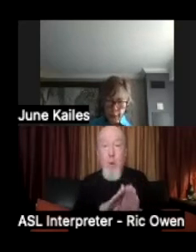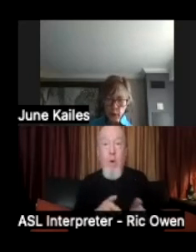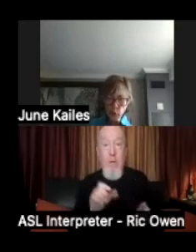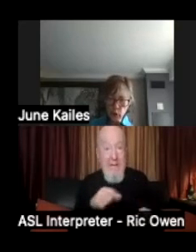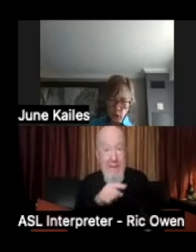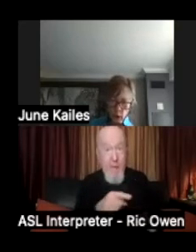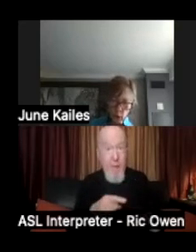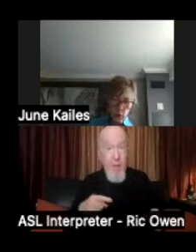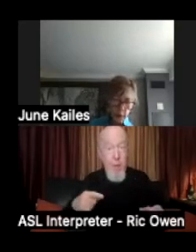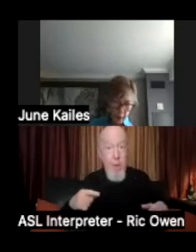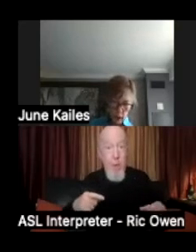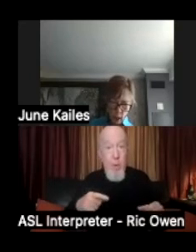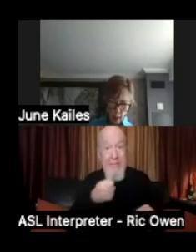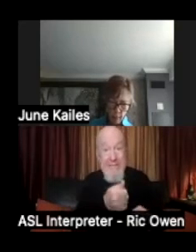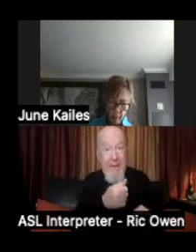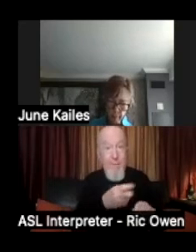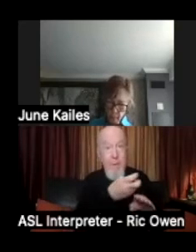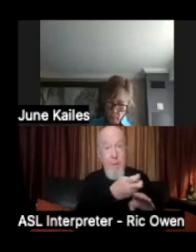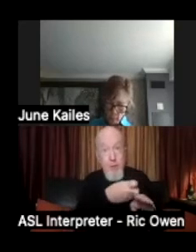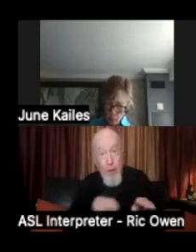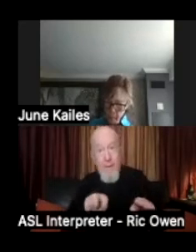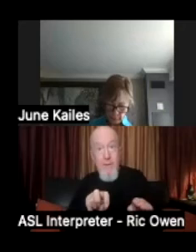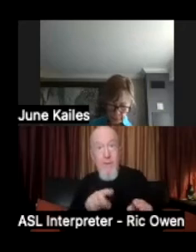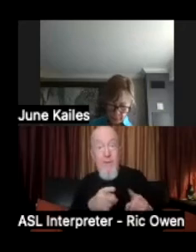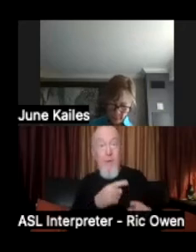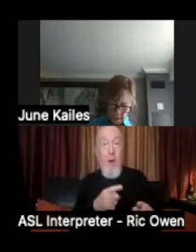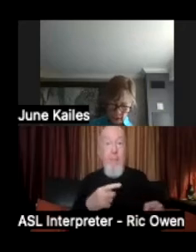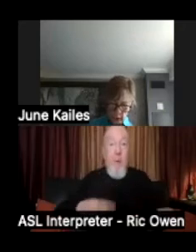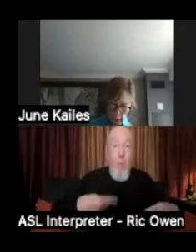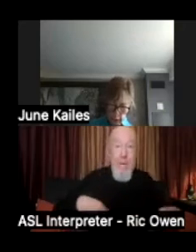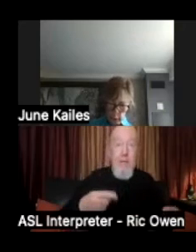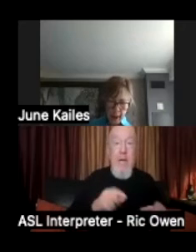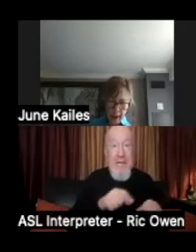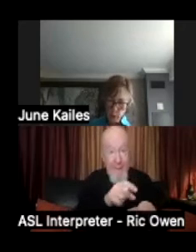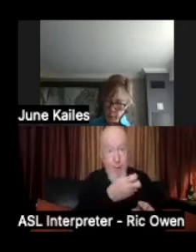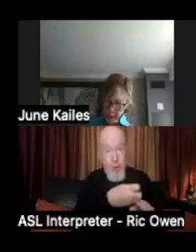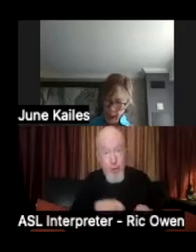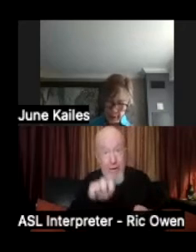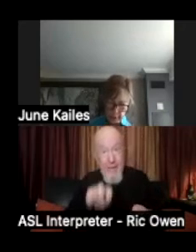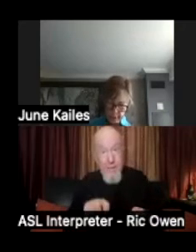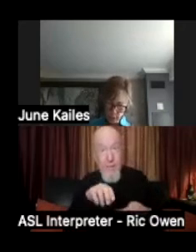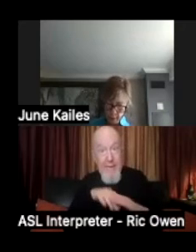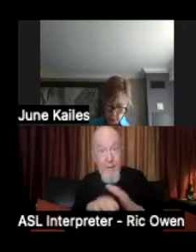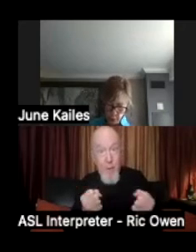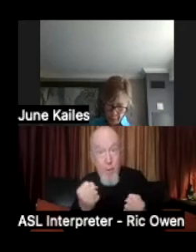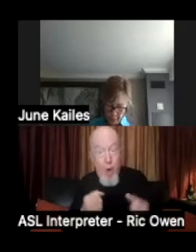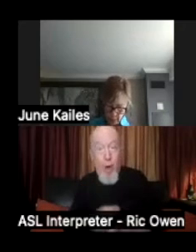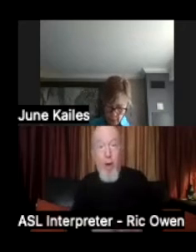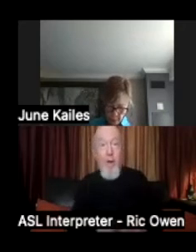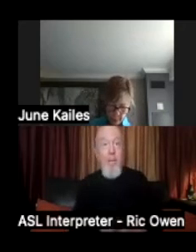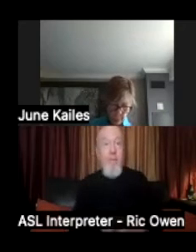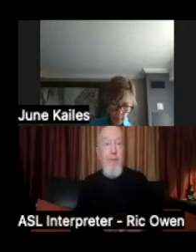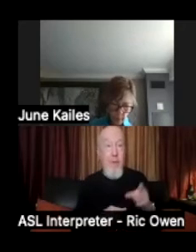you transfer to a car from a mobility device? Do you have quick access to